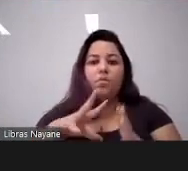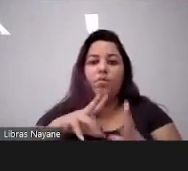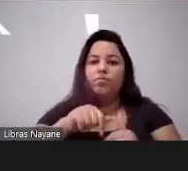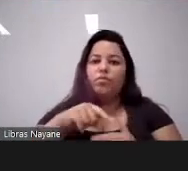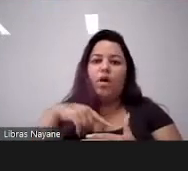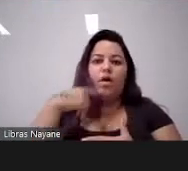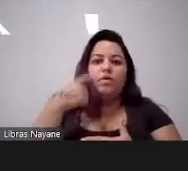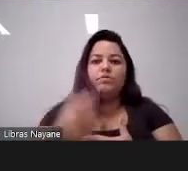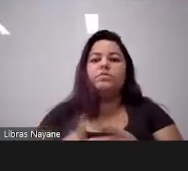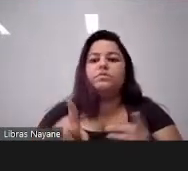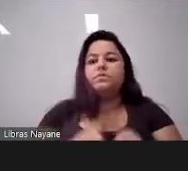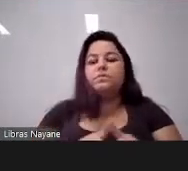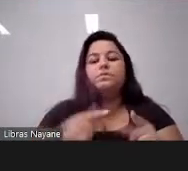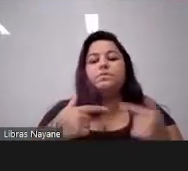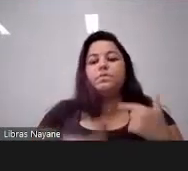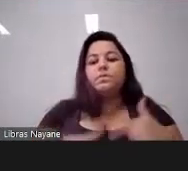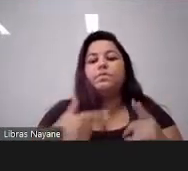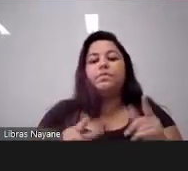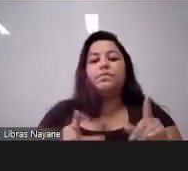the limits of the